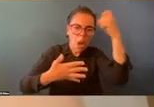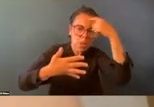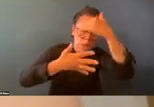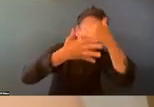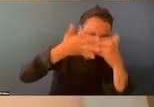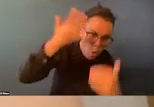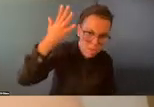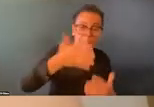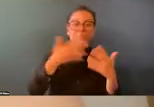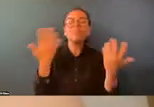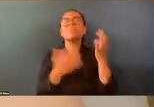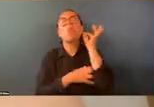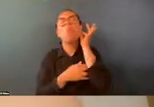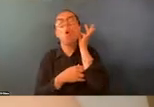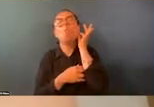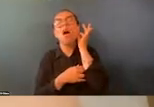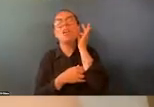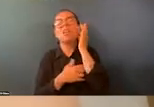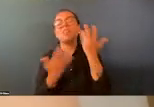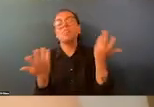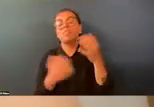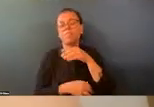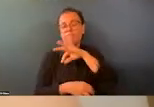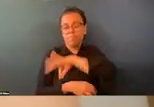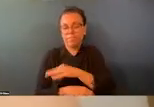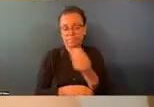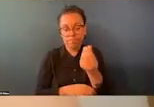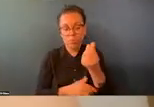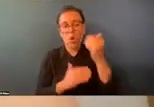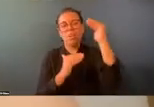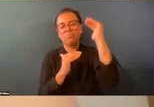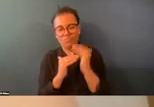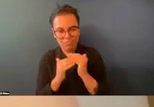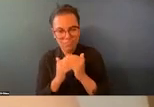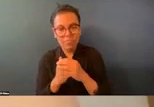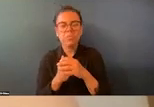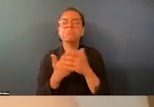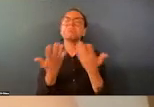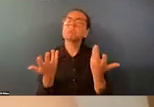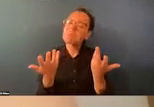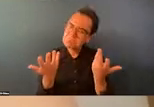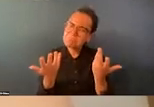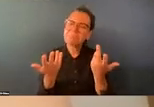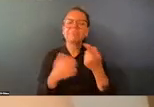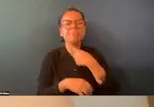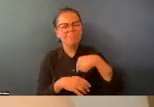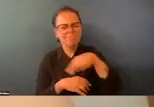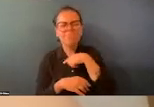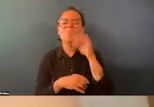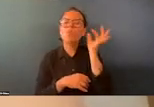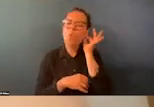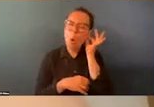Yeah, unfortunately now this is the situation, but we do encourage women to be